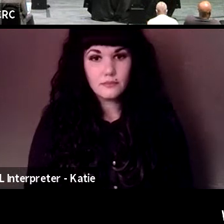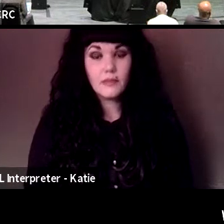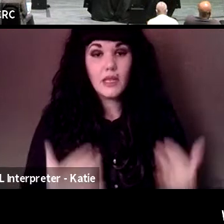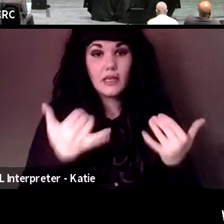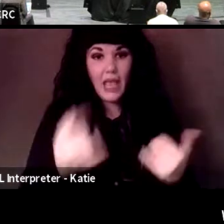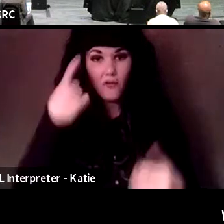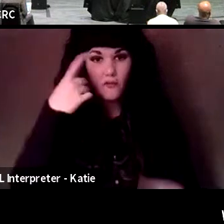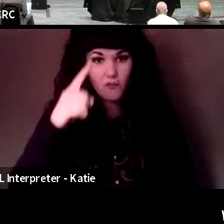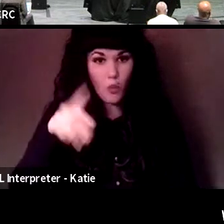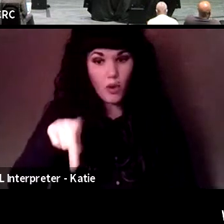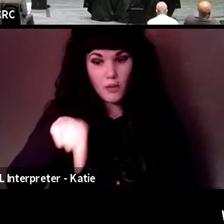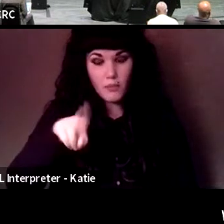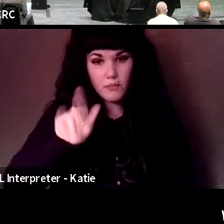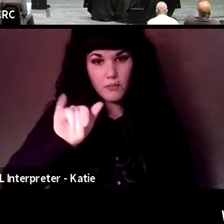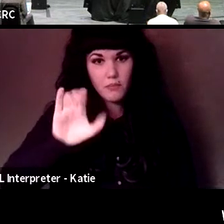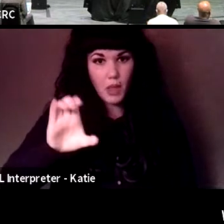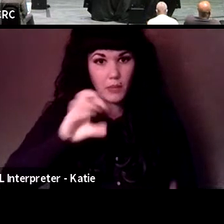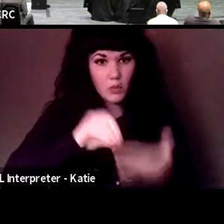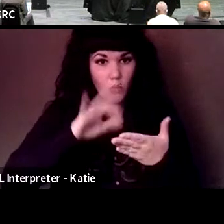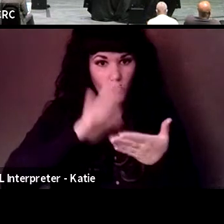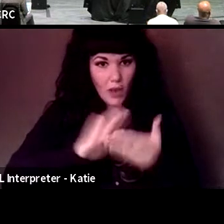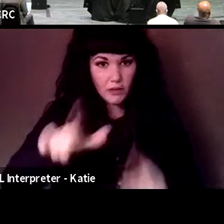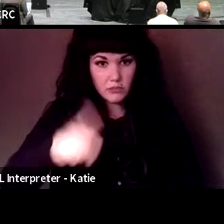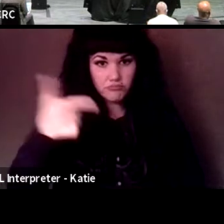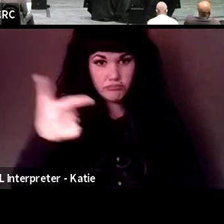of the commissioners present.